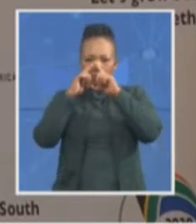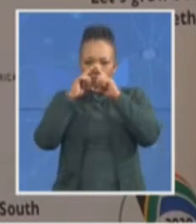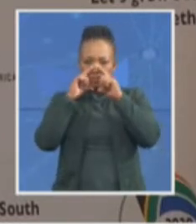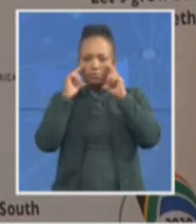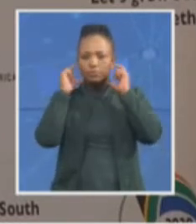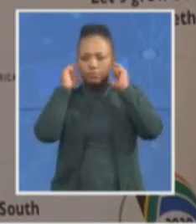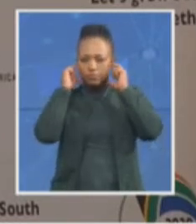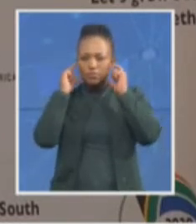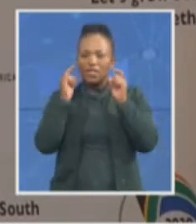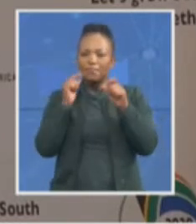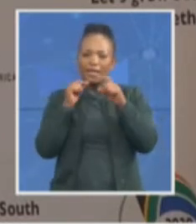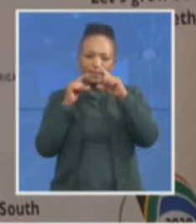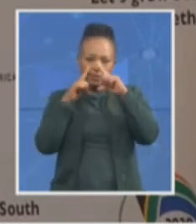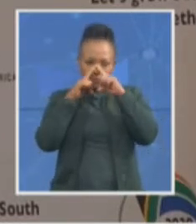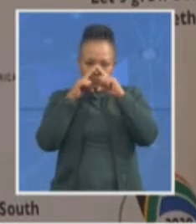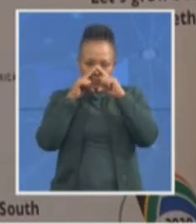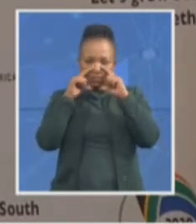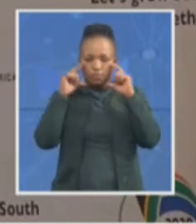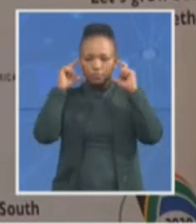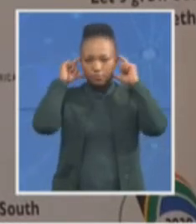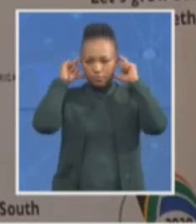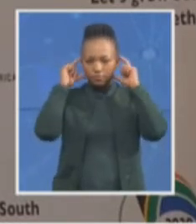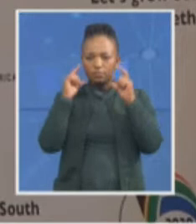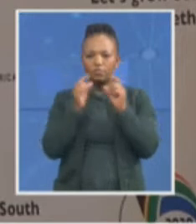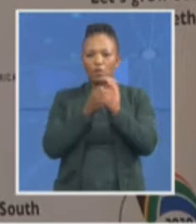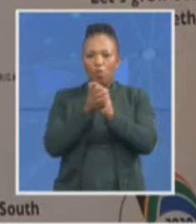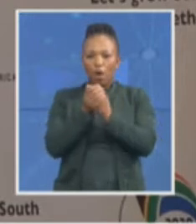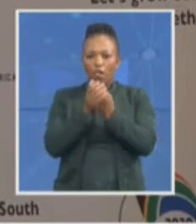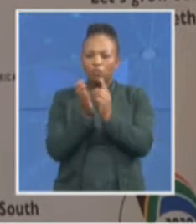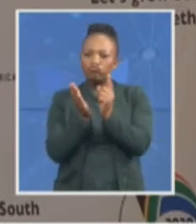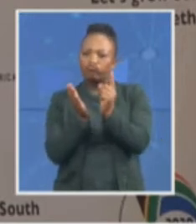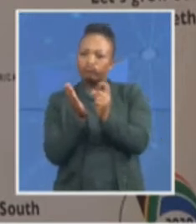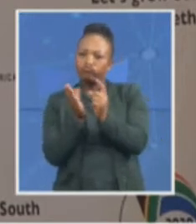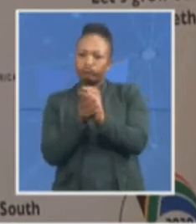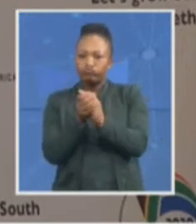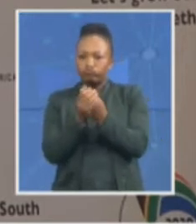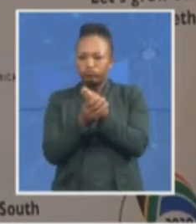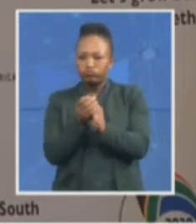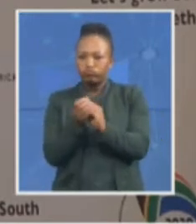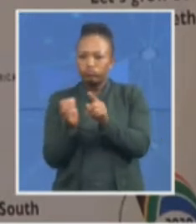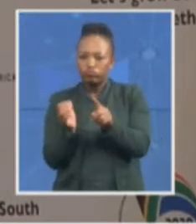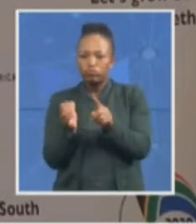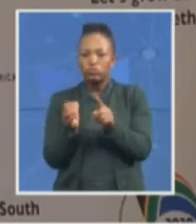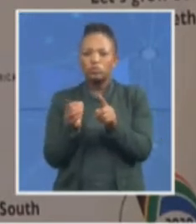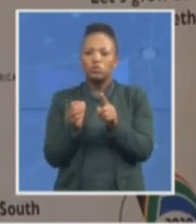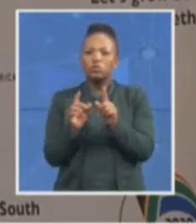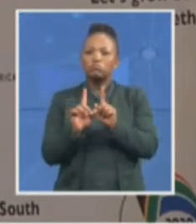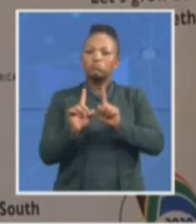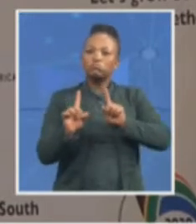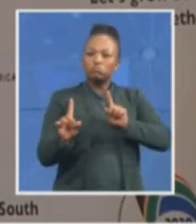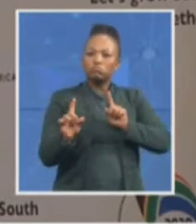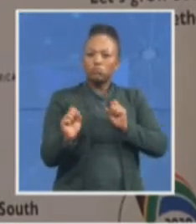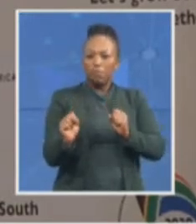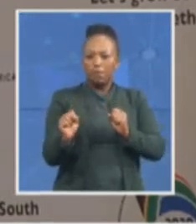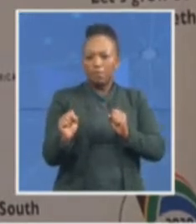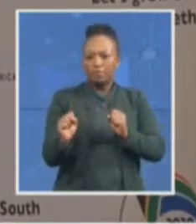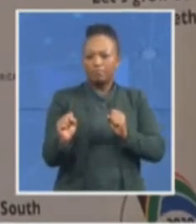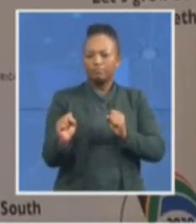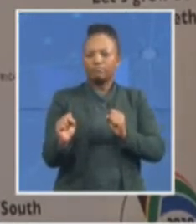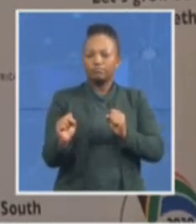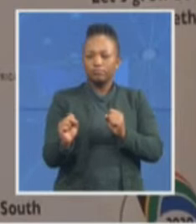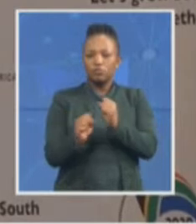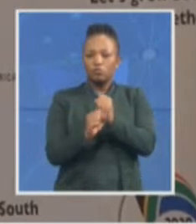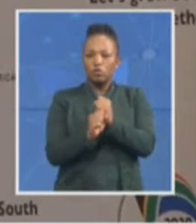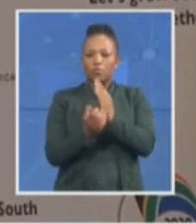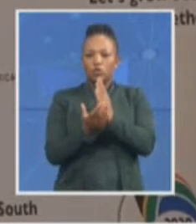or sanitize our hands, frequently keep safe social distance, and ensure adequate ventilation by opening